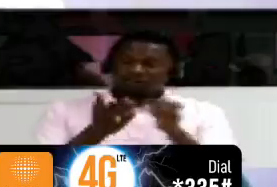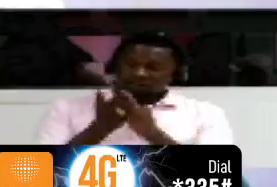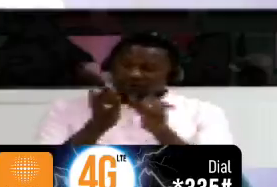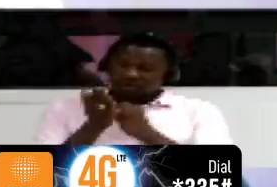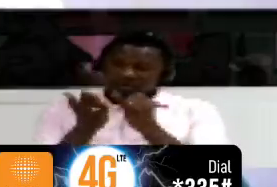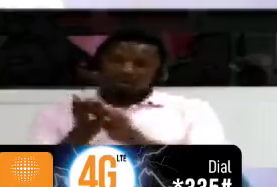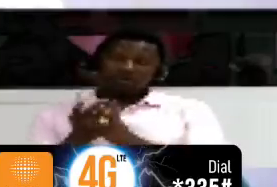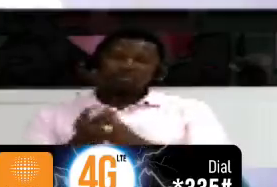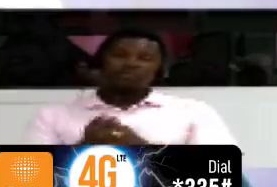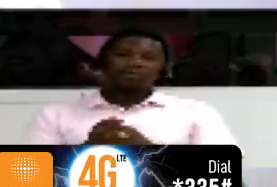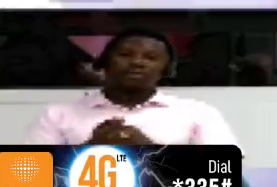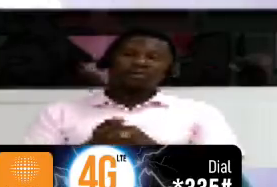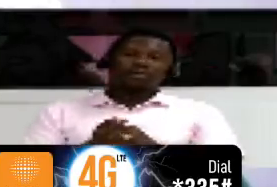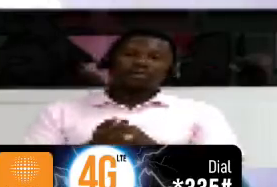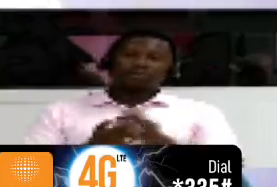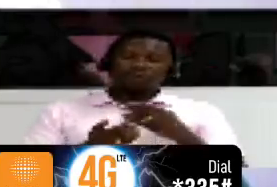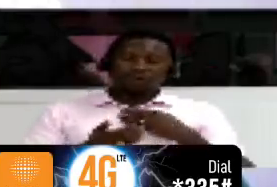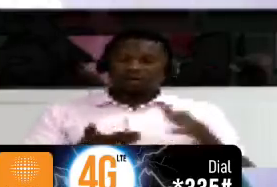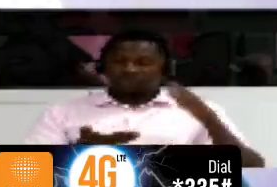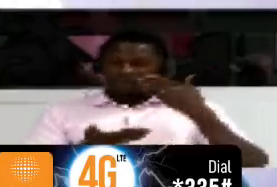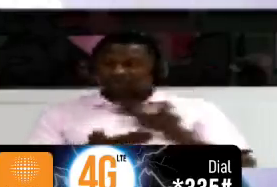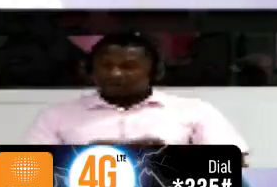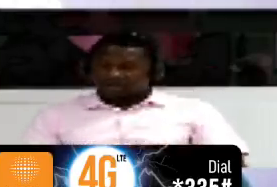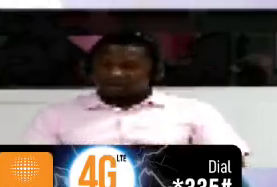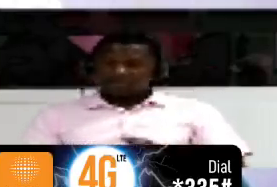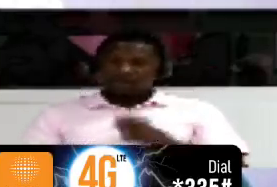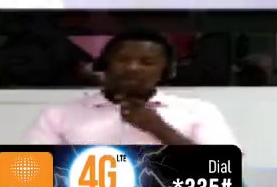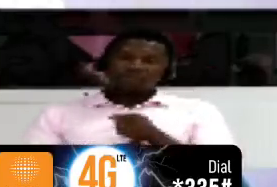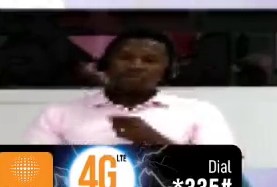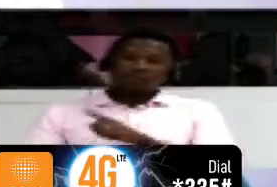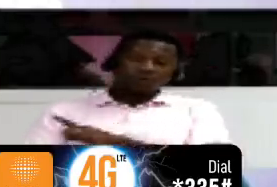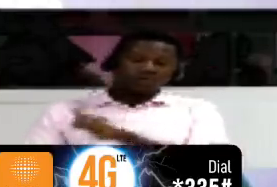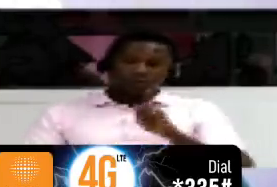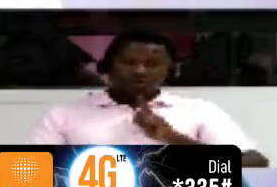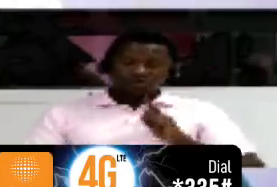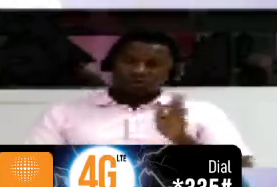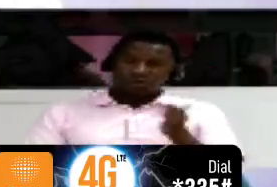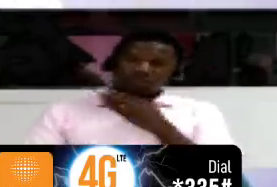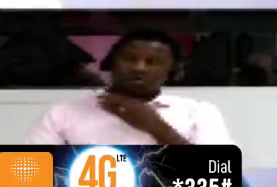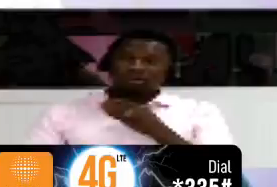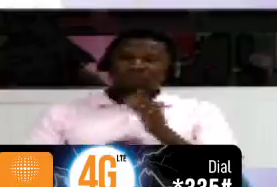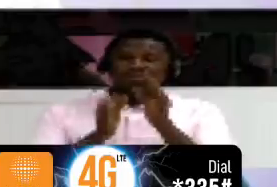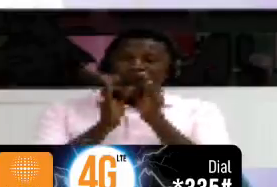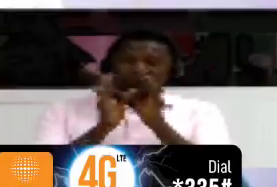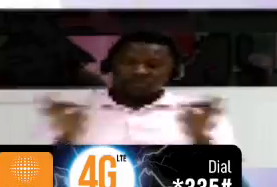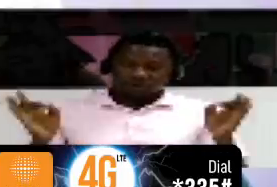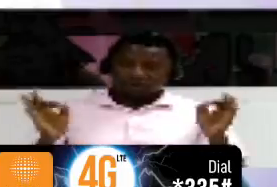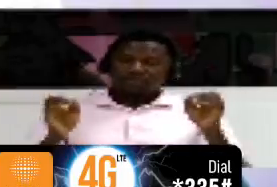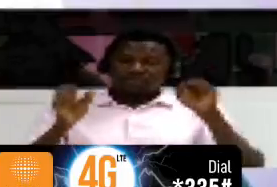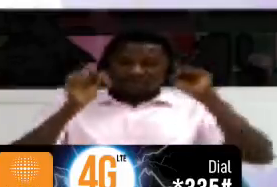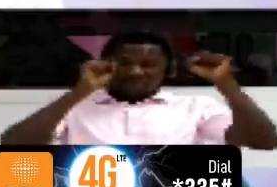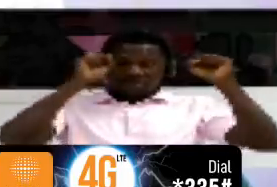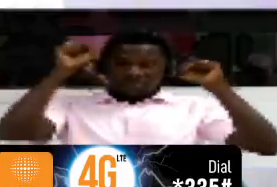and we came to a conclusion that we should go on a peaceful demonstration